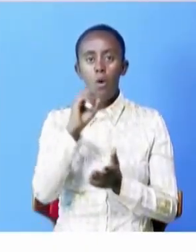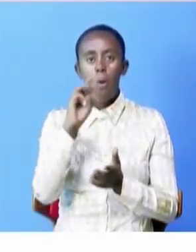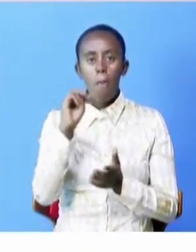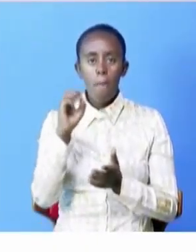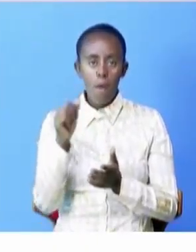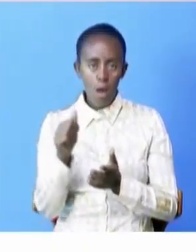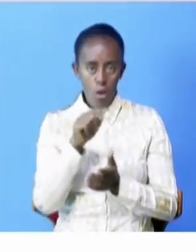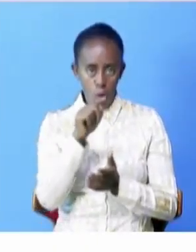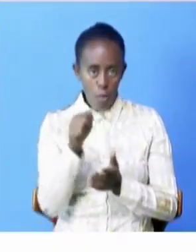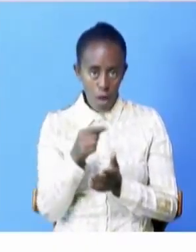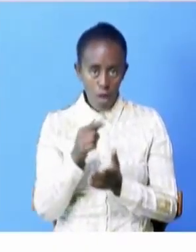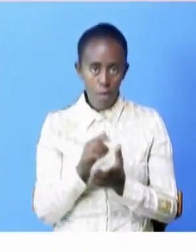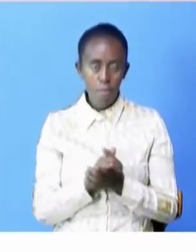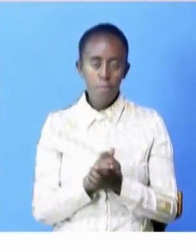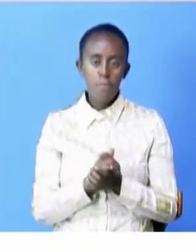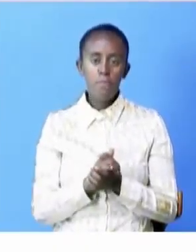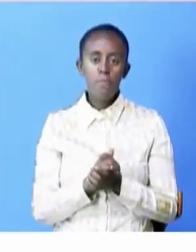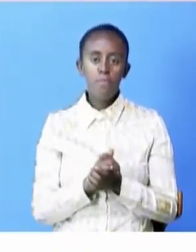example.